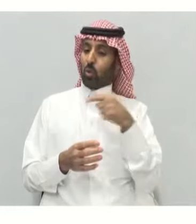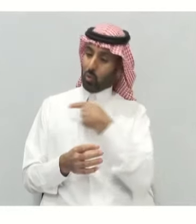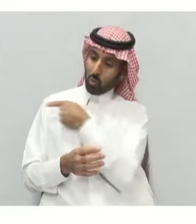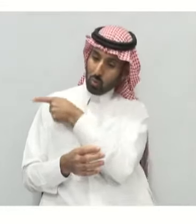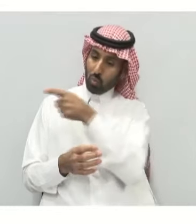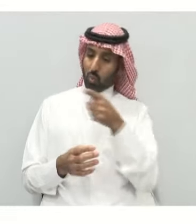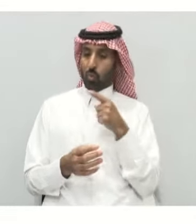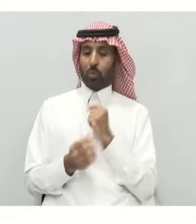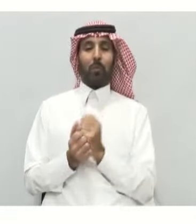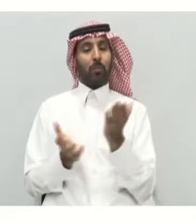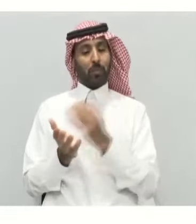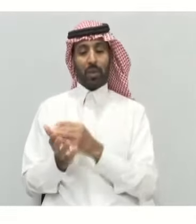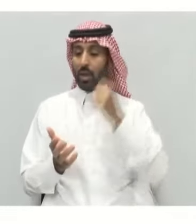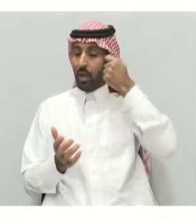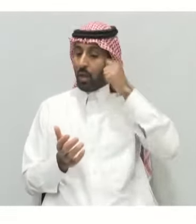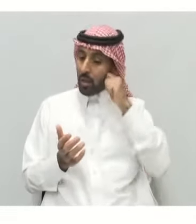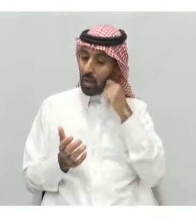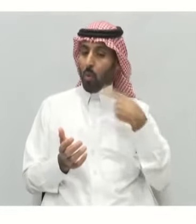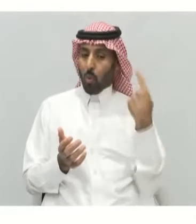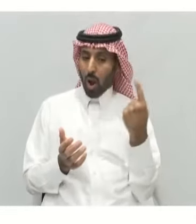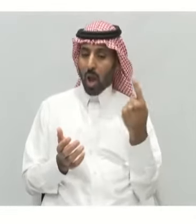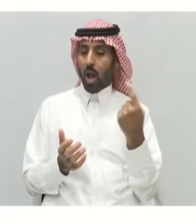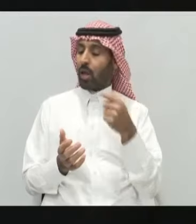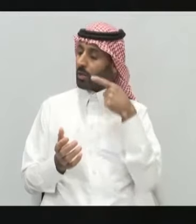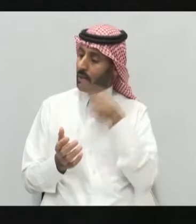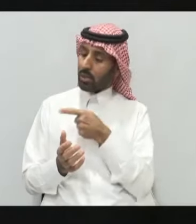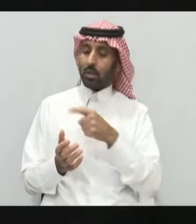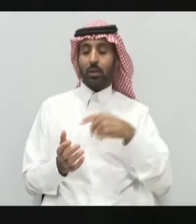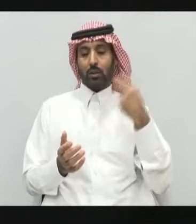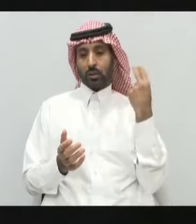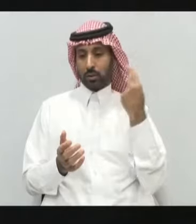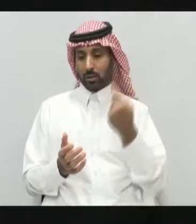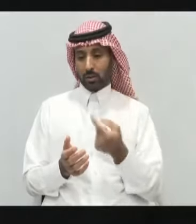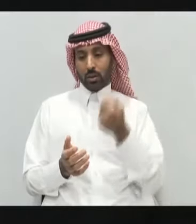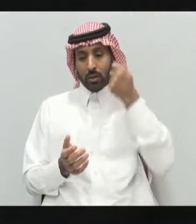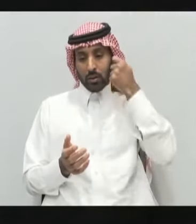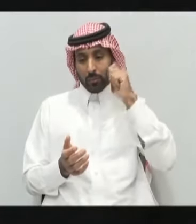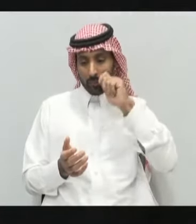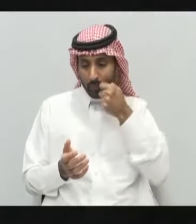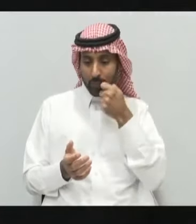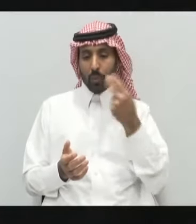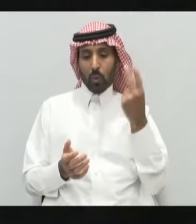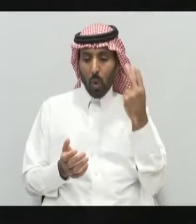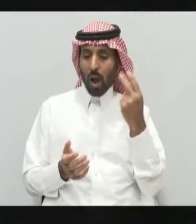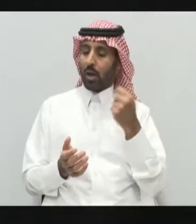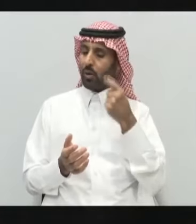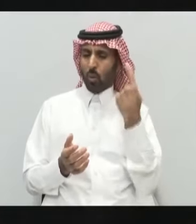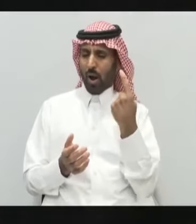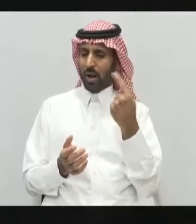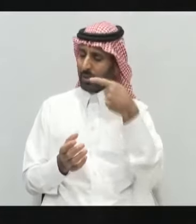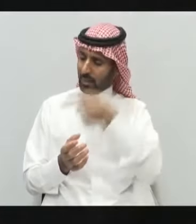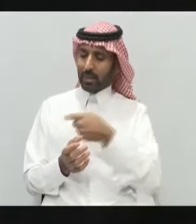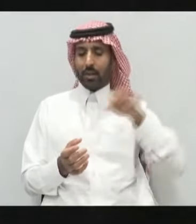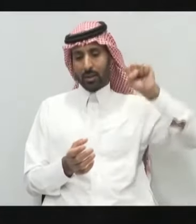other pronouns, he and she, we should add s to the verb. We say, he speaks, he